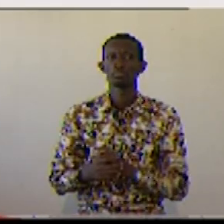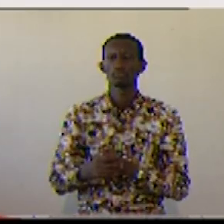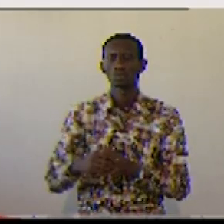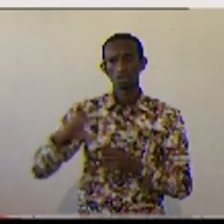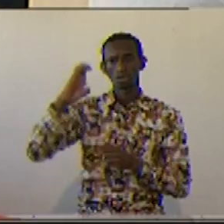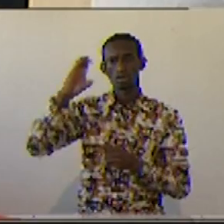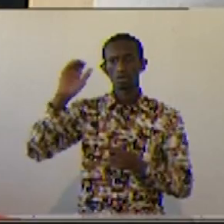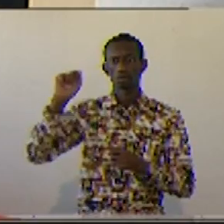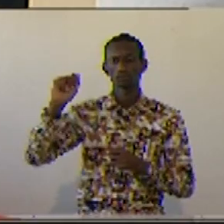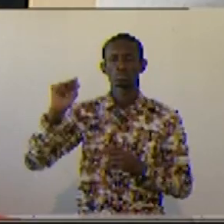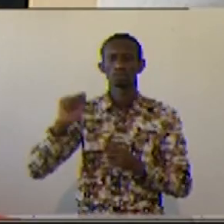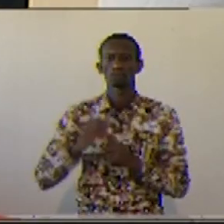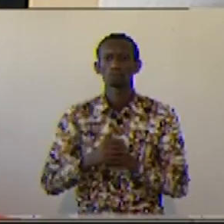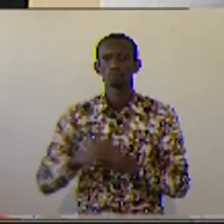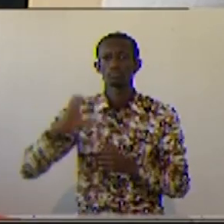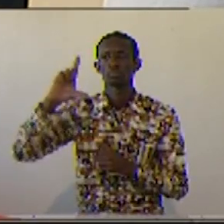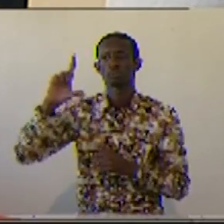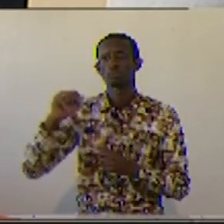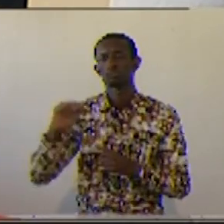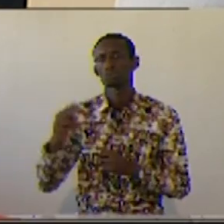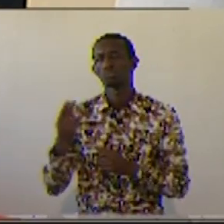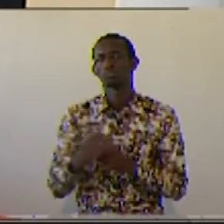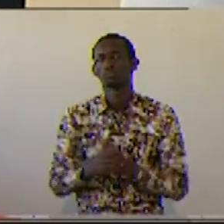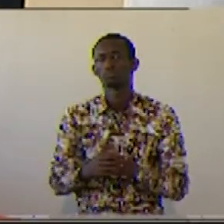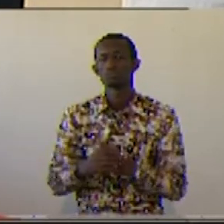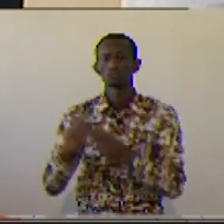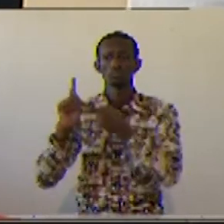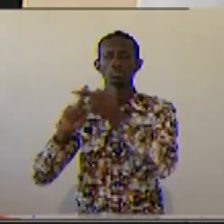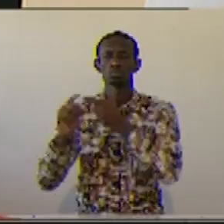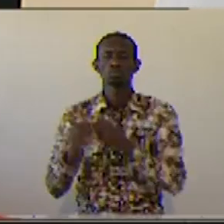chloride, a soluble salt, plus